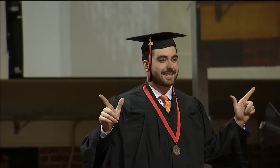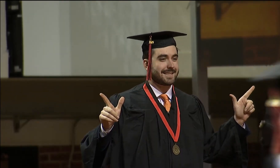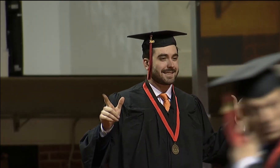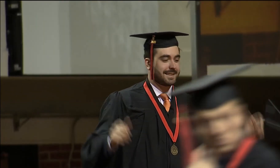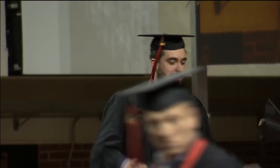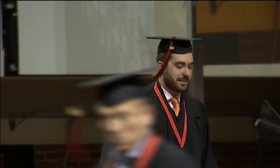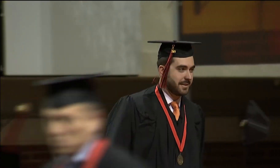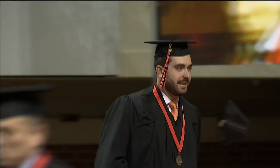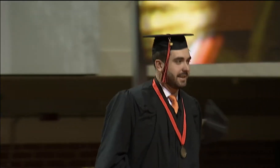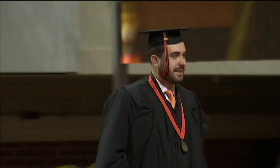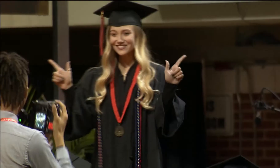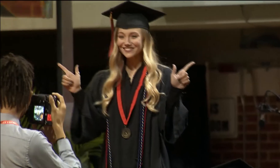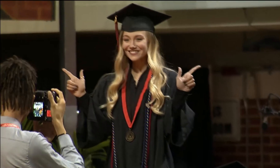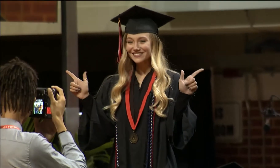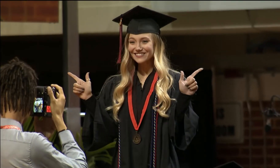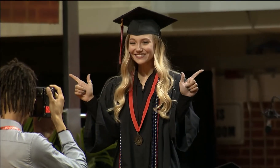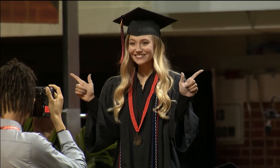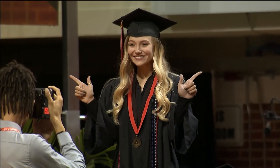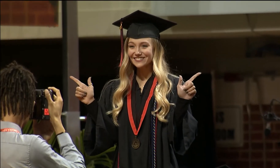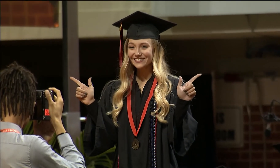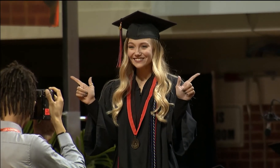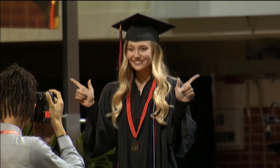Chase Calvert.